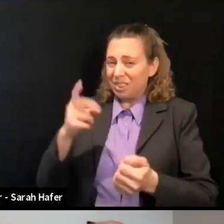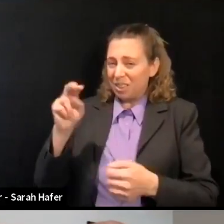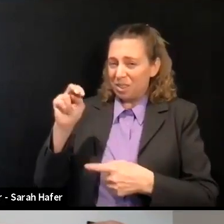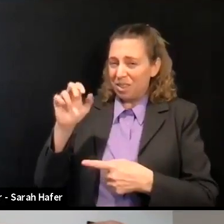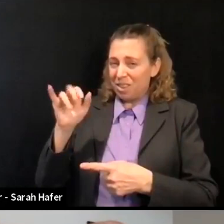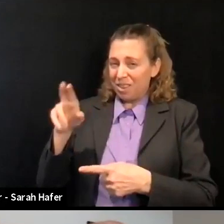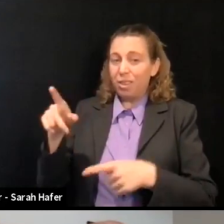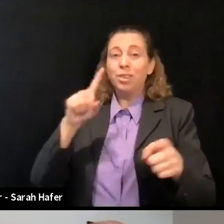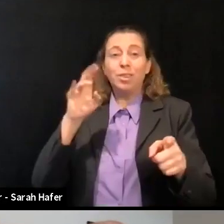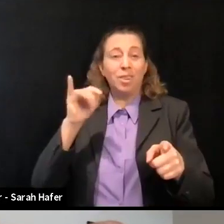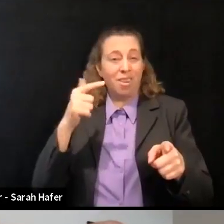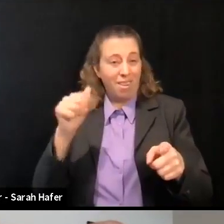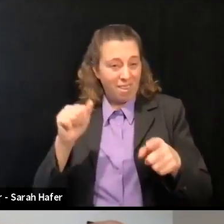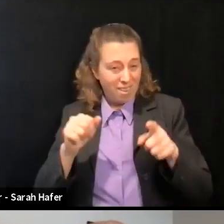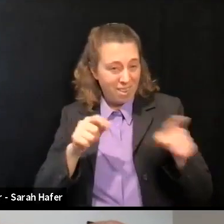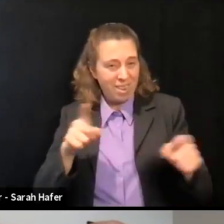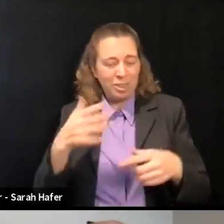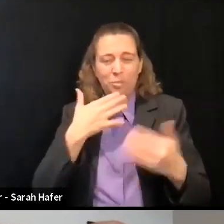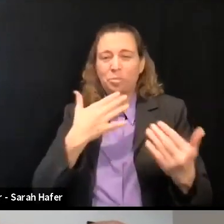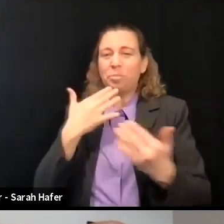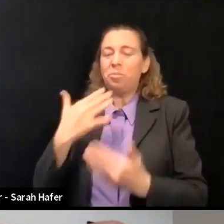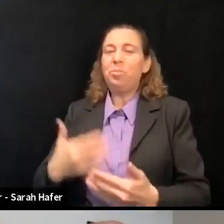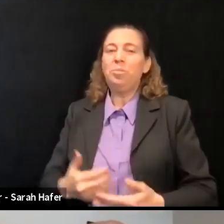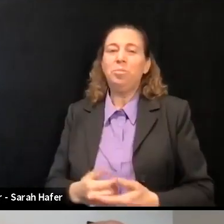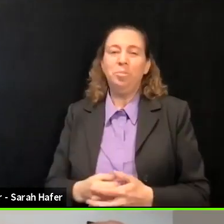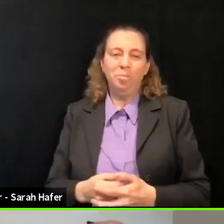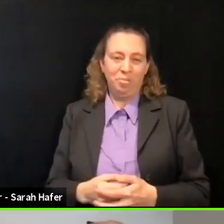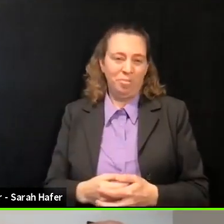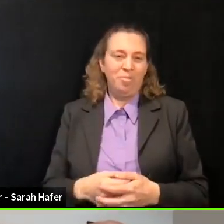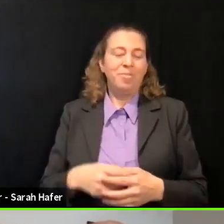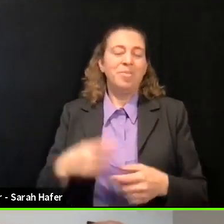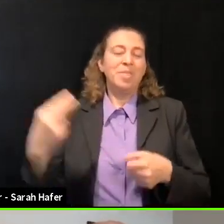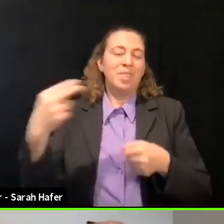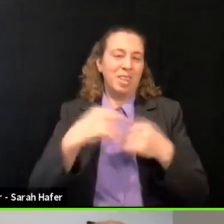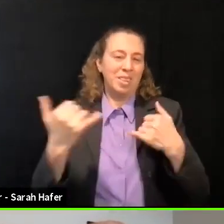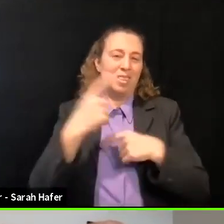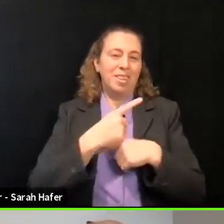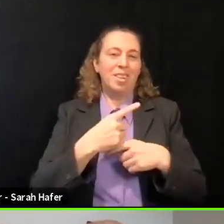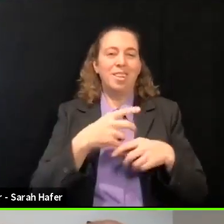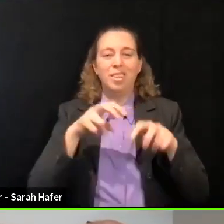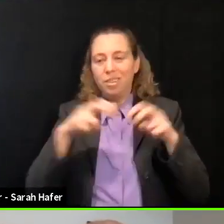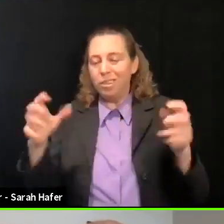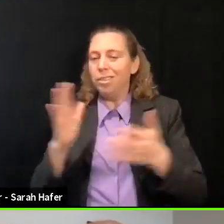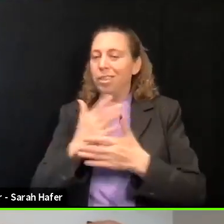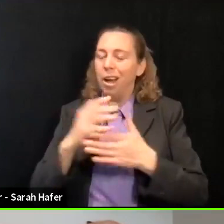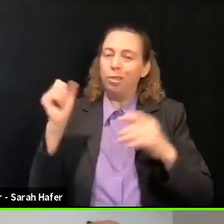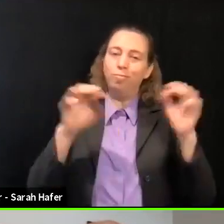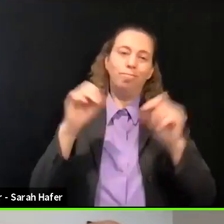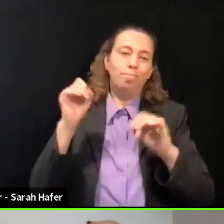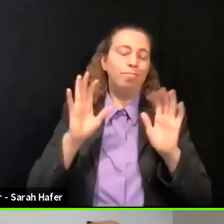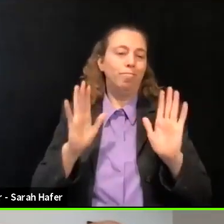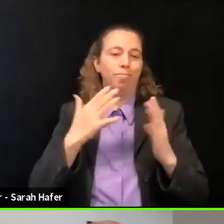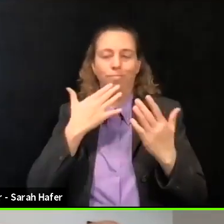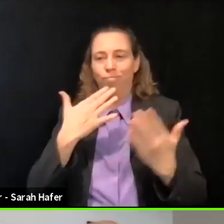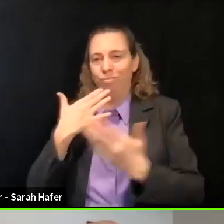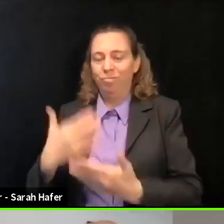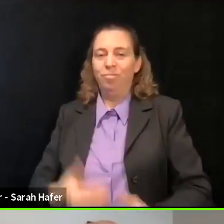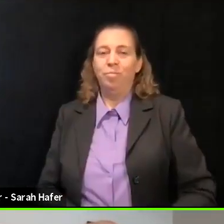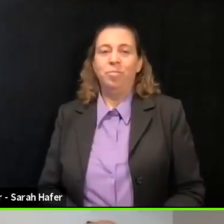joining us in this conversation today. Really appreciate you sharing your expertise. It's a pleasure. Thank you.